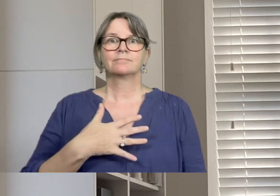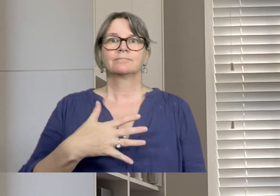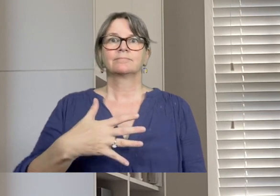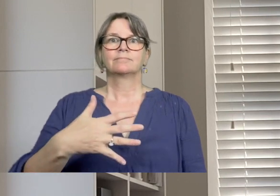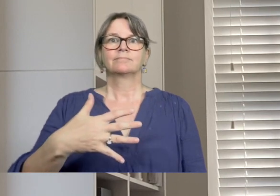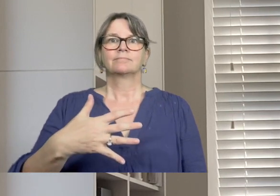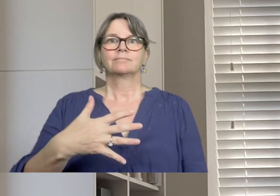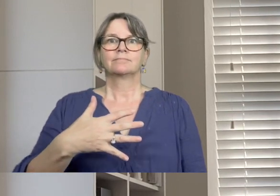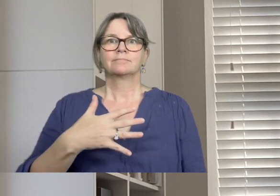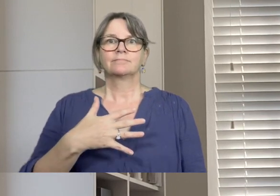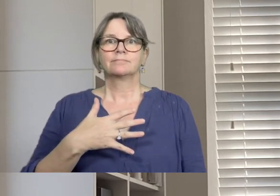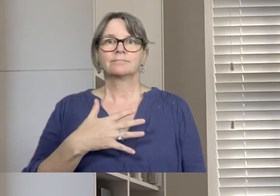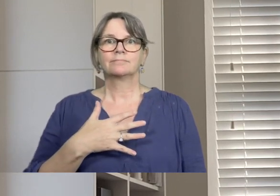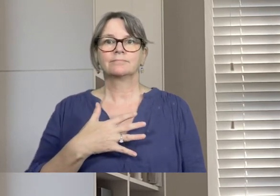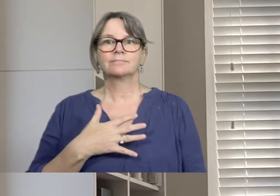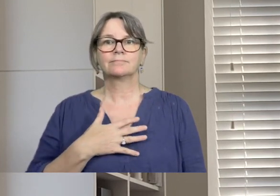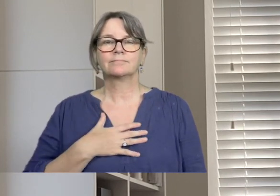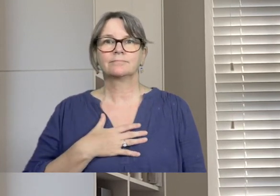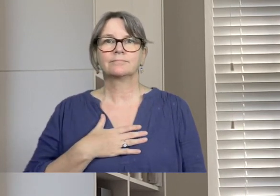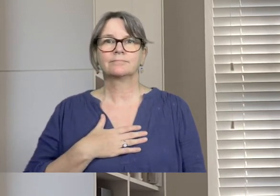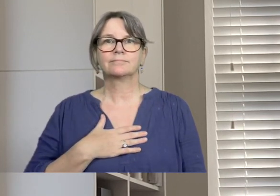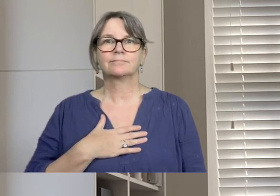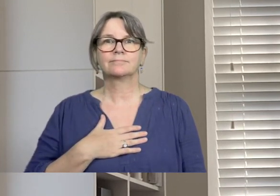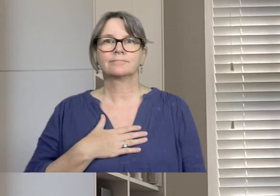And again.